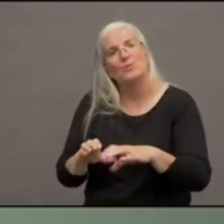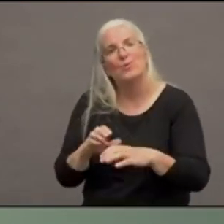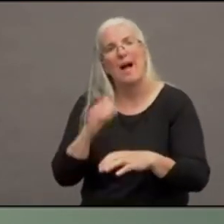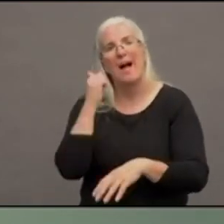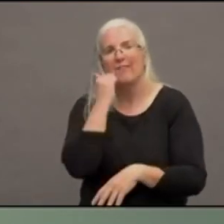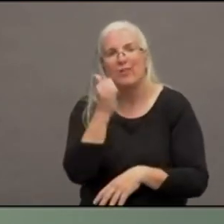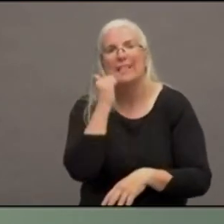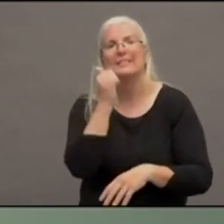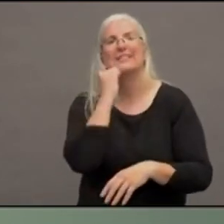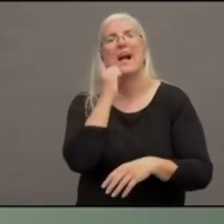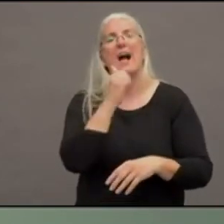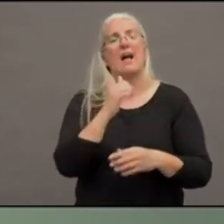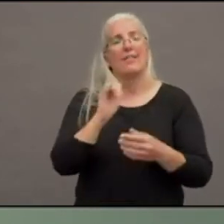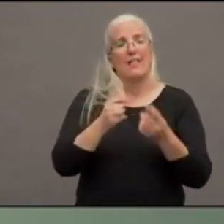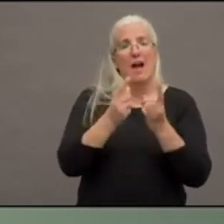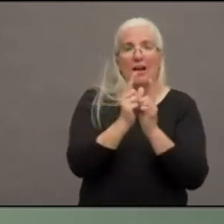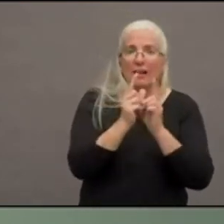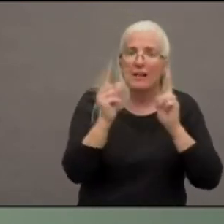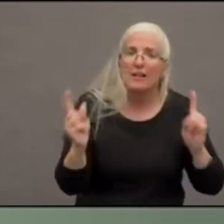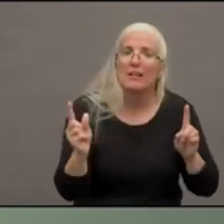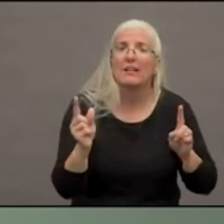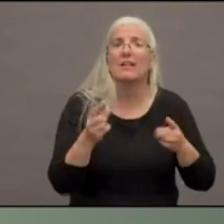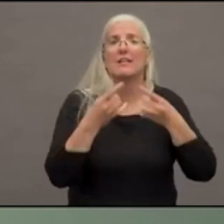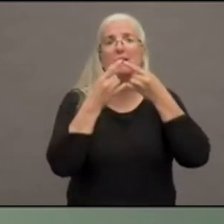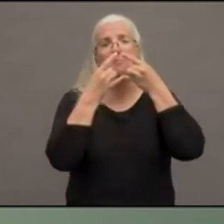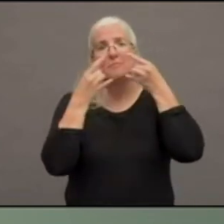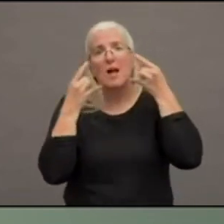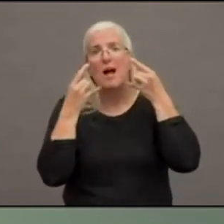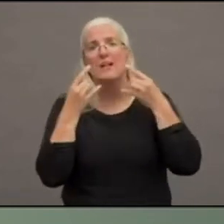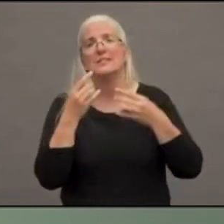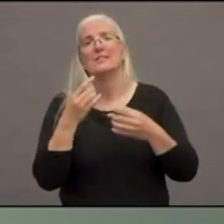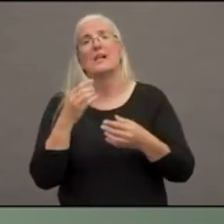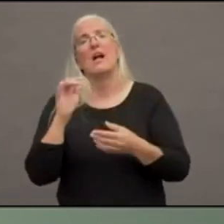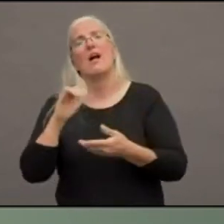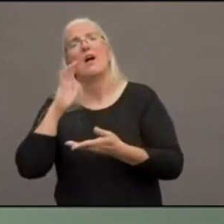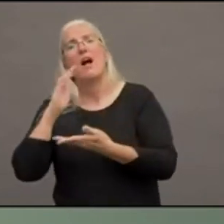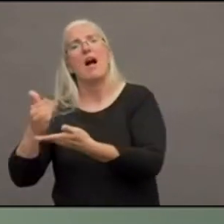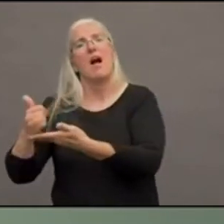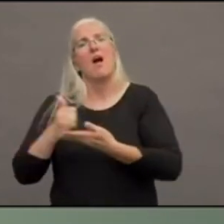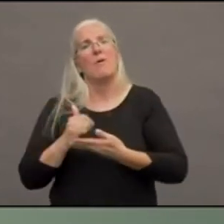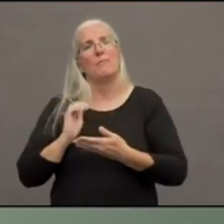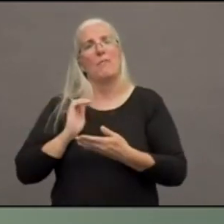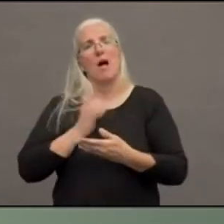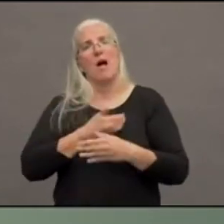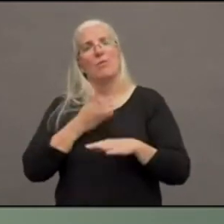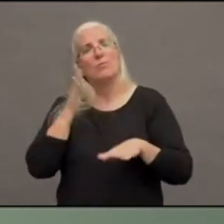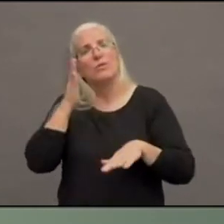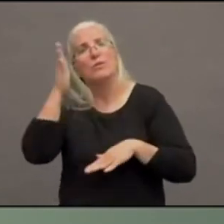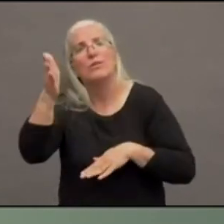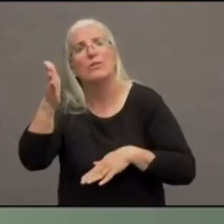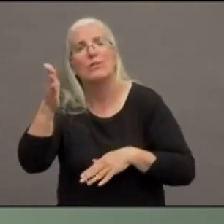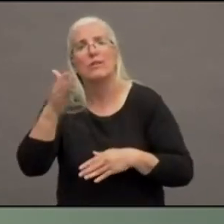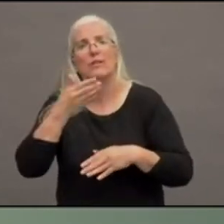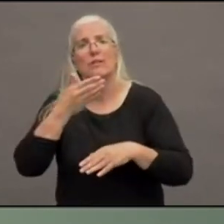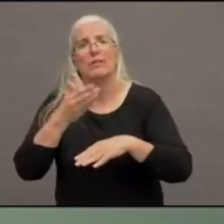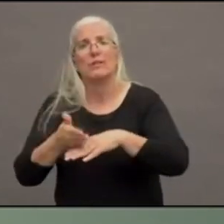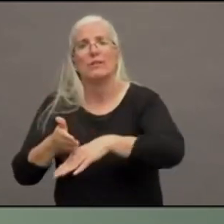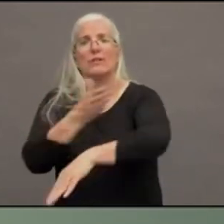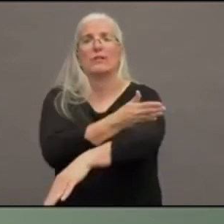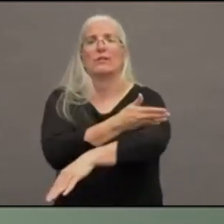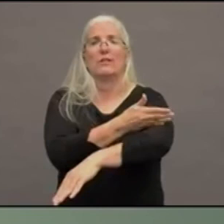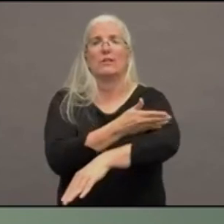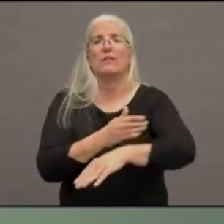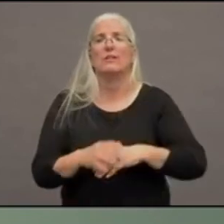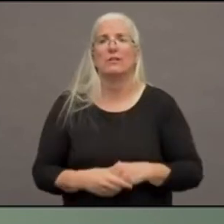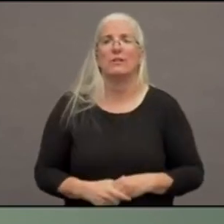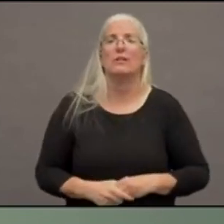interaction. Because it's that rigorous adherence that is essential